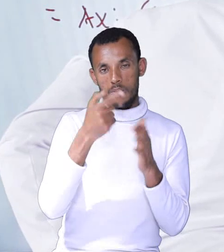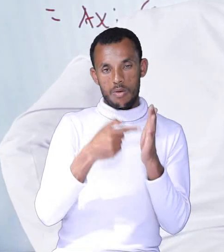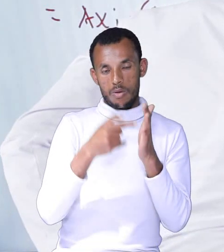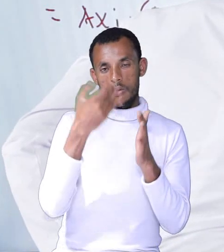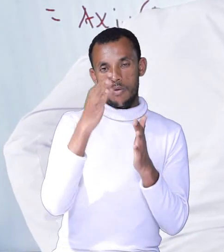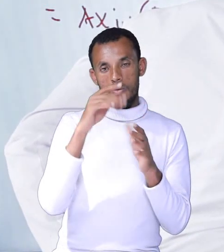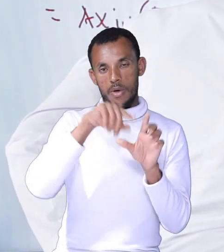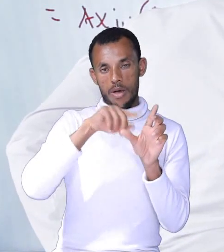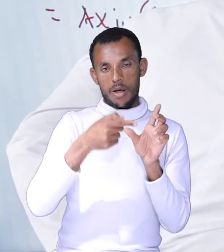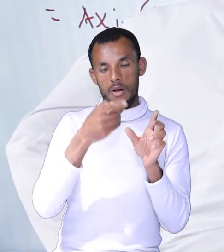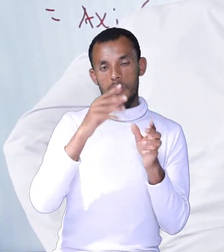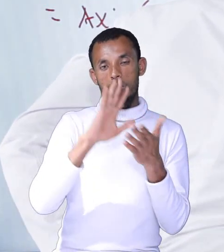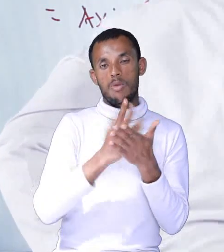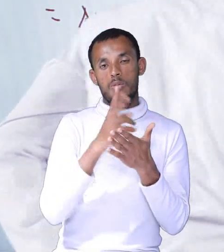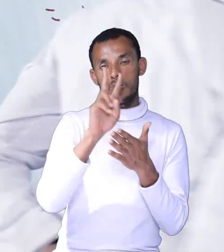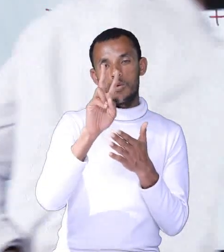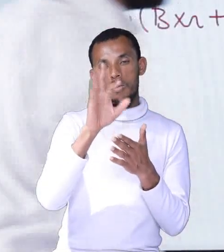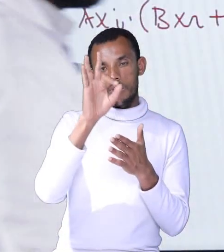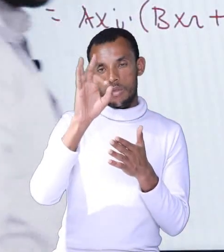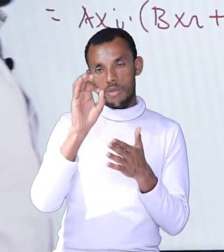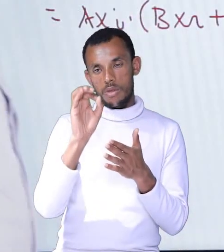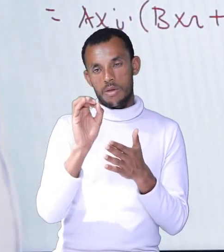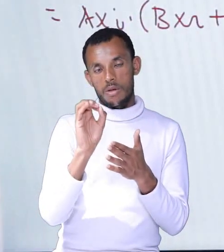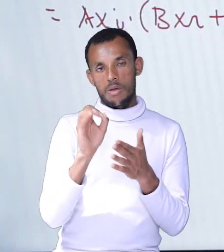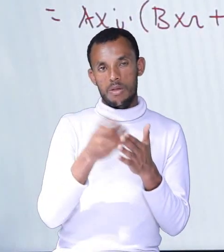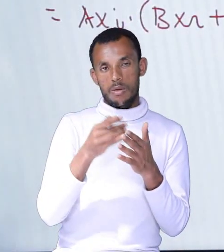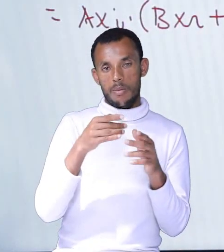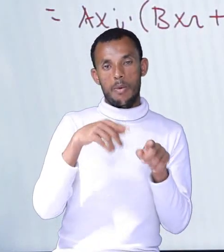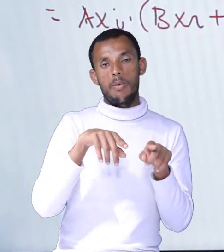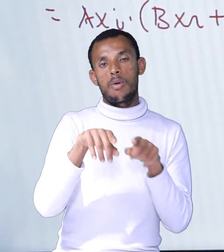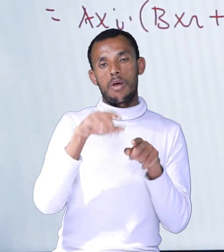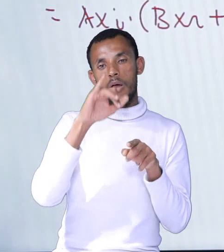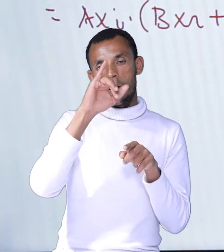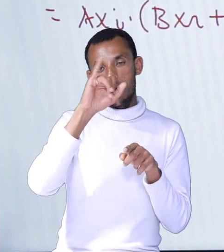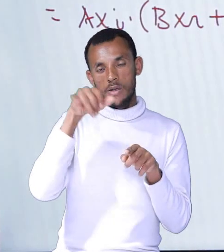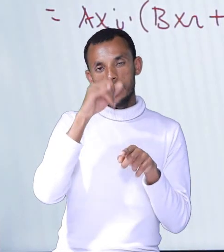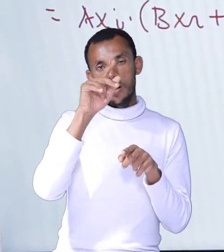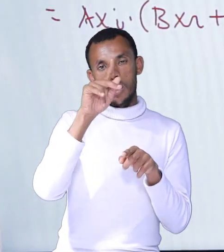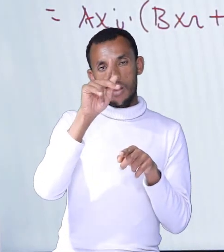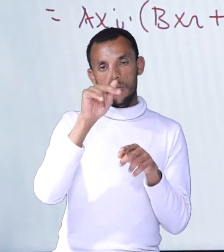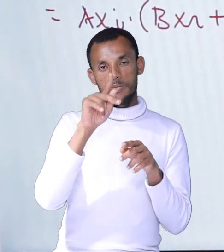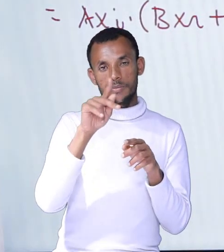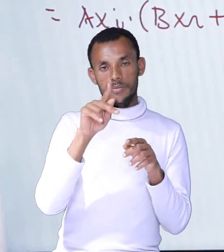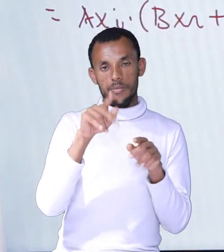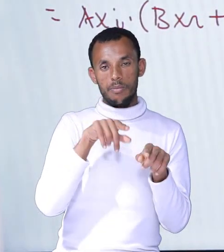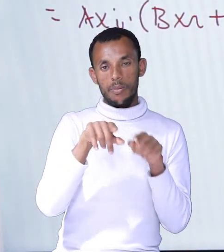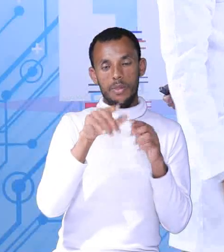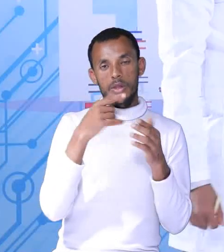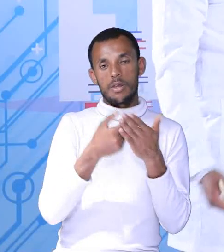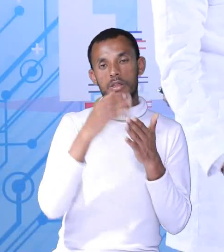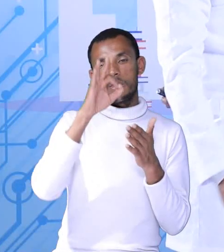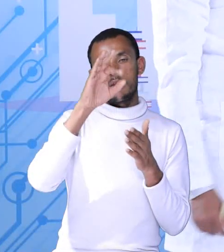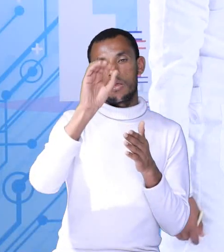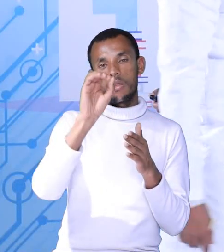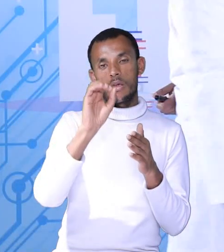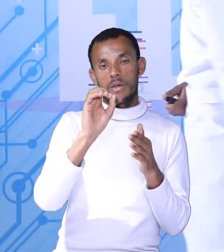of the angle between the two is 90 degrees. They are perpendicular. I, j, k are mutually perpendicular. So it is 90.